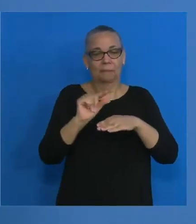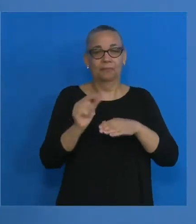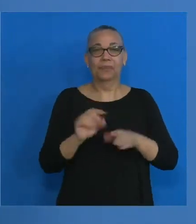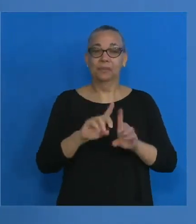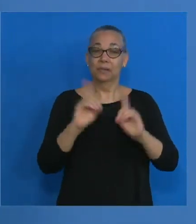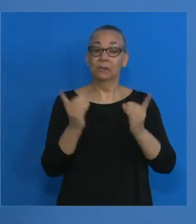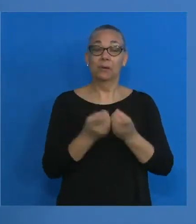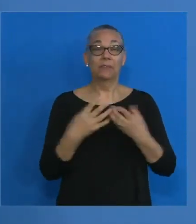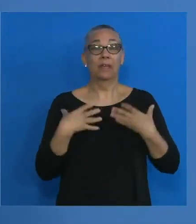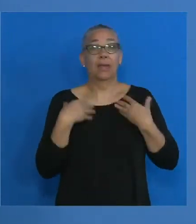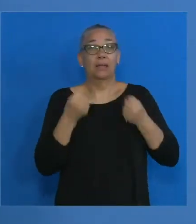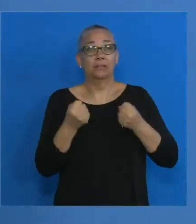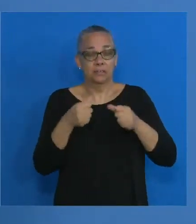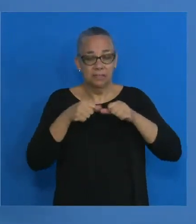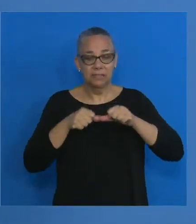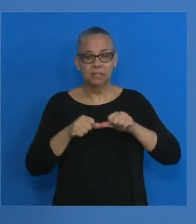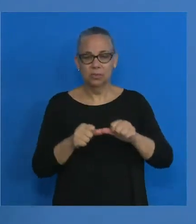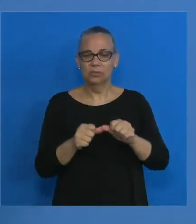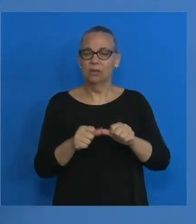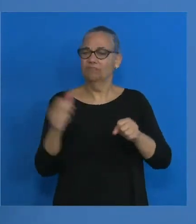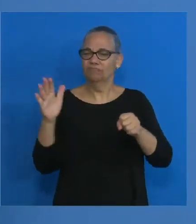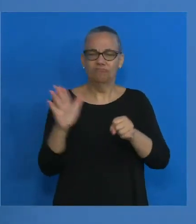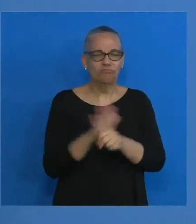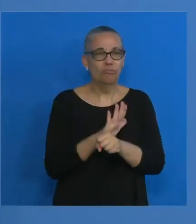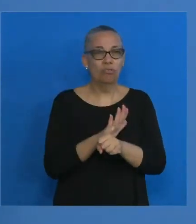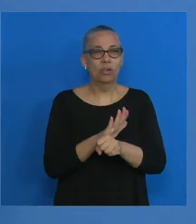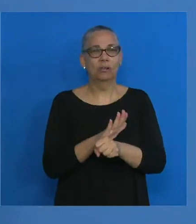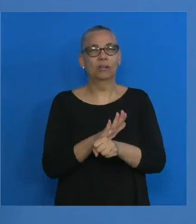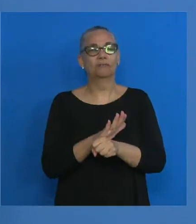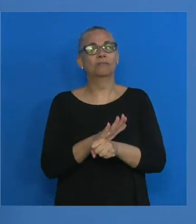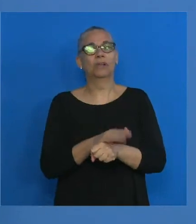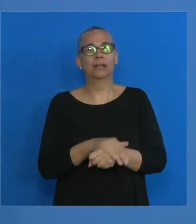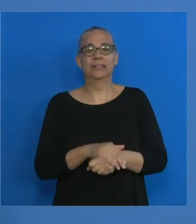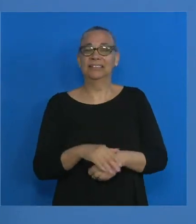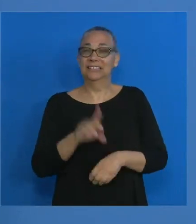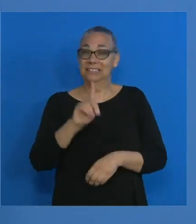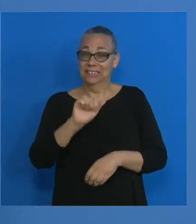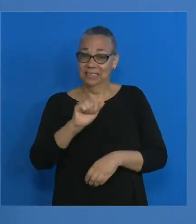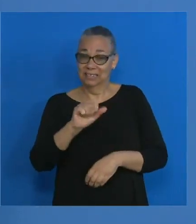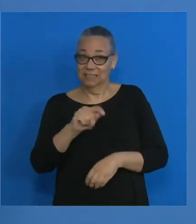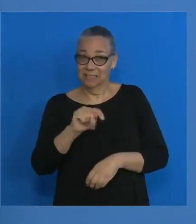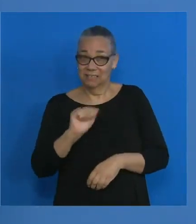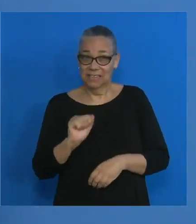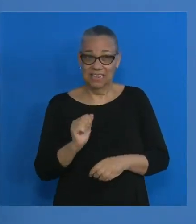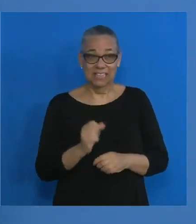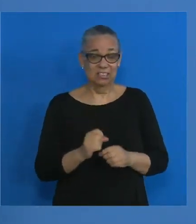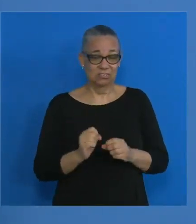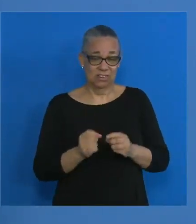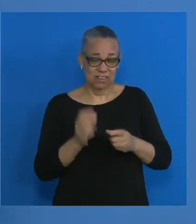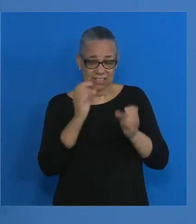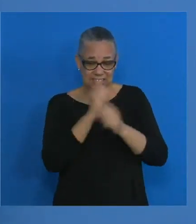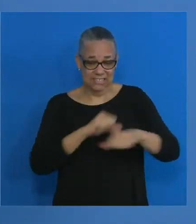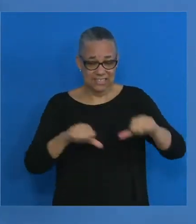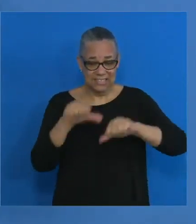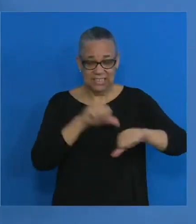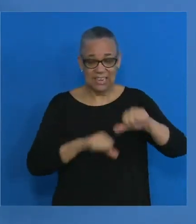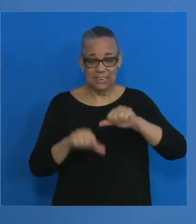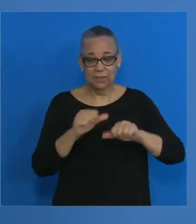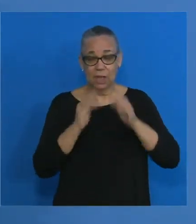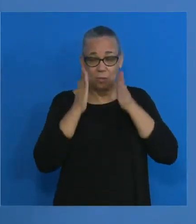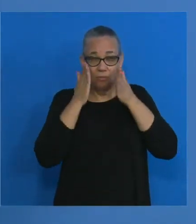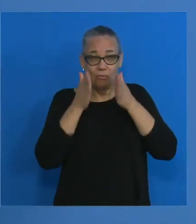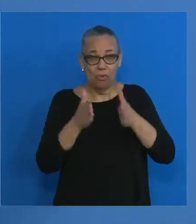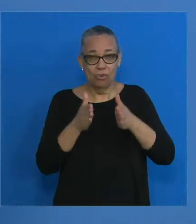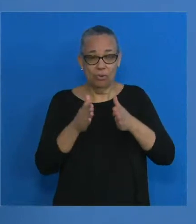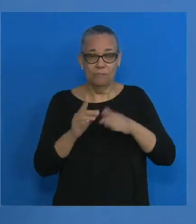continues to follow a thorough, comprehensive, data-driven, and scientific approach for contact tracing